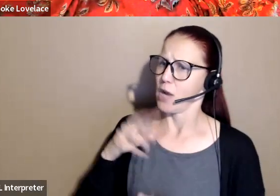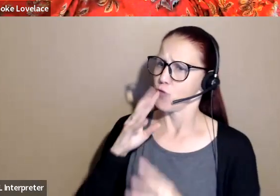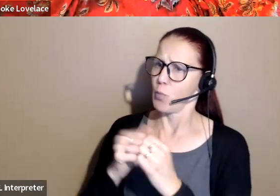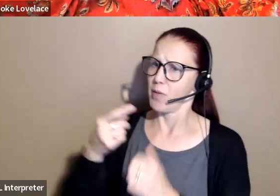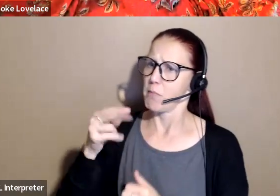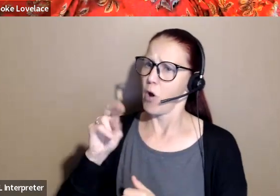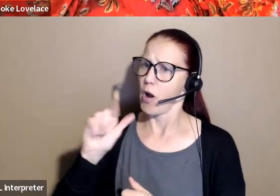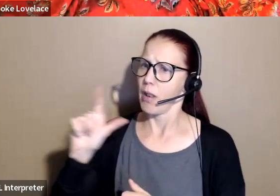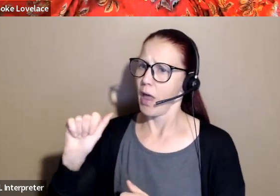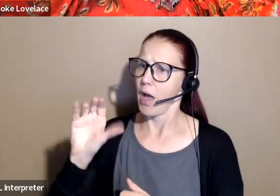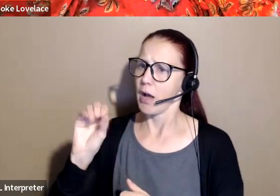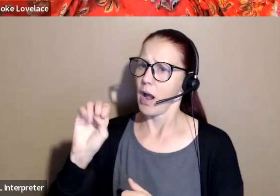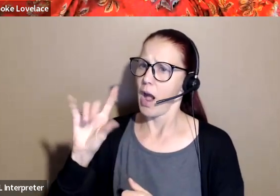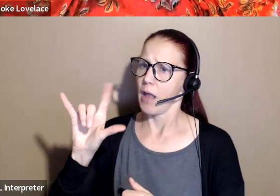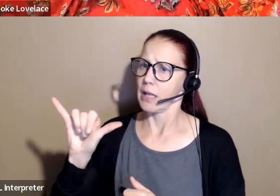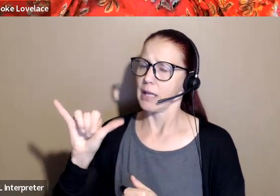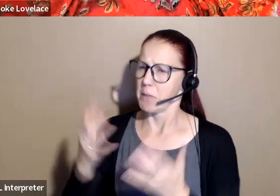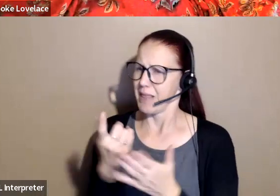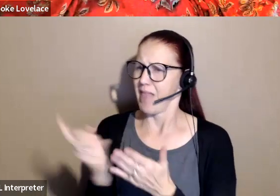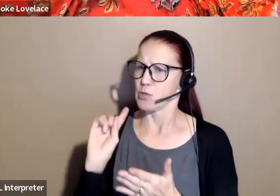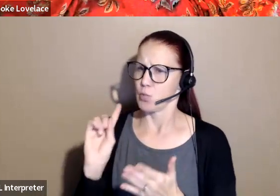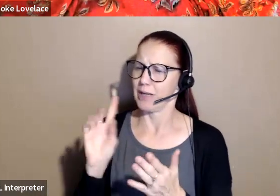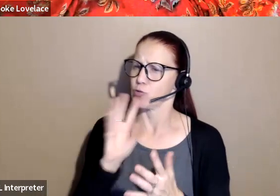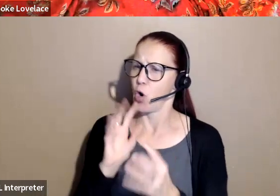that. Maybe it was even last week, and